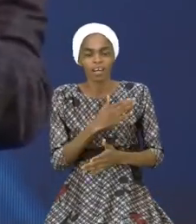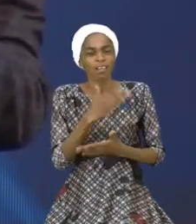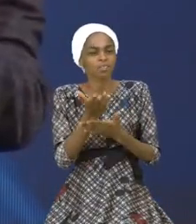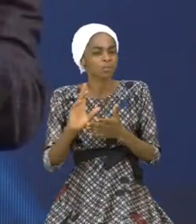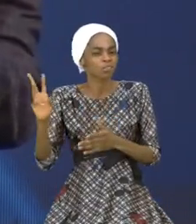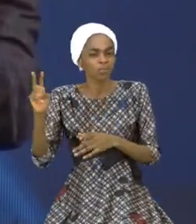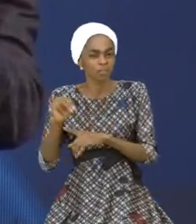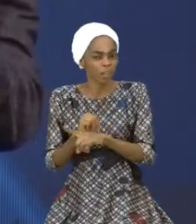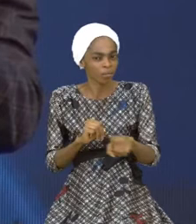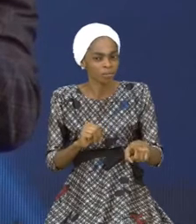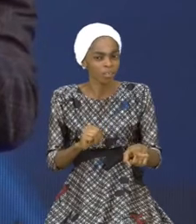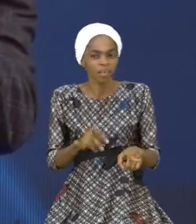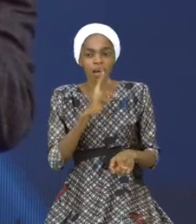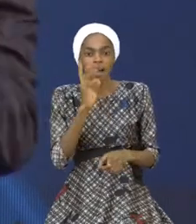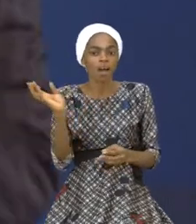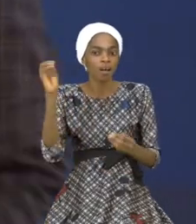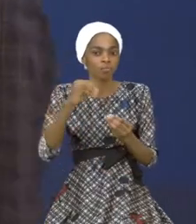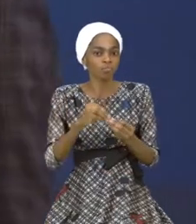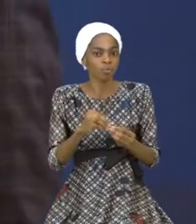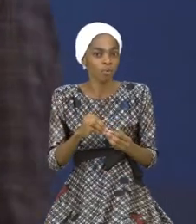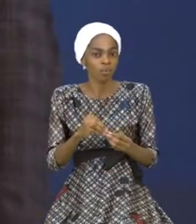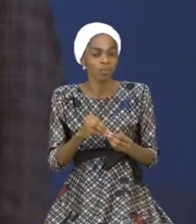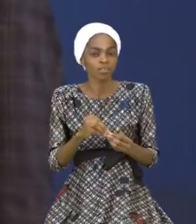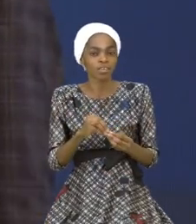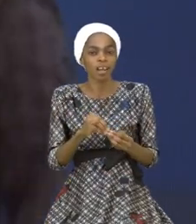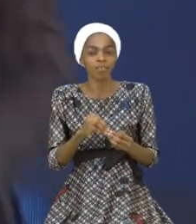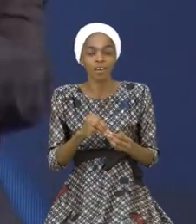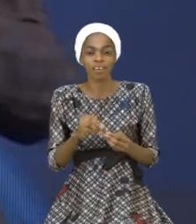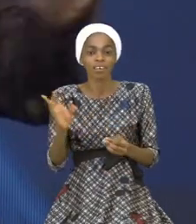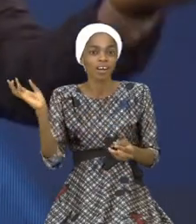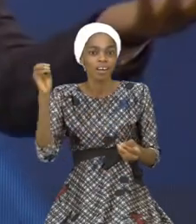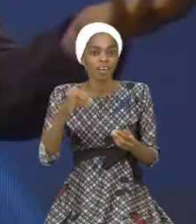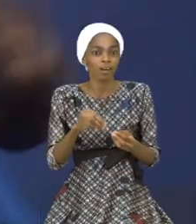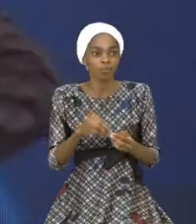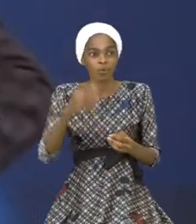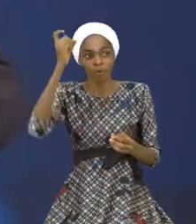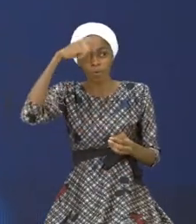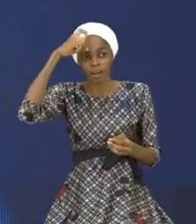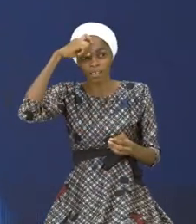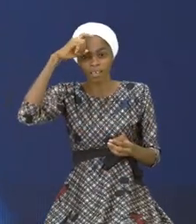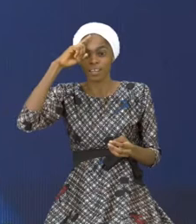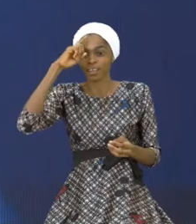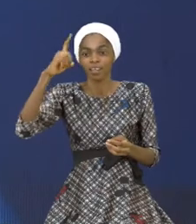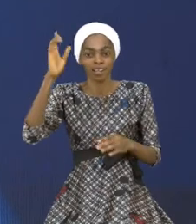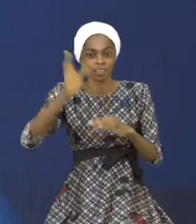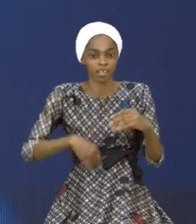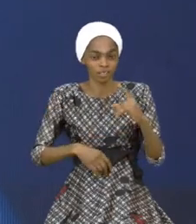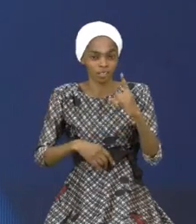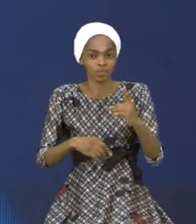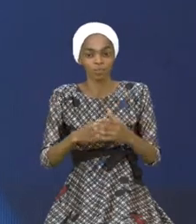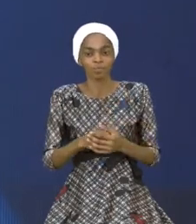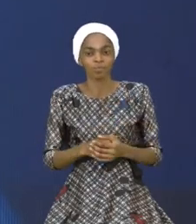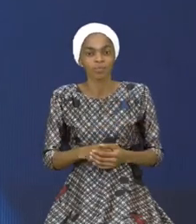them are more clever than you are. That thing doesn't pay. If what I have